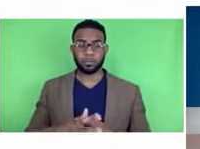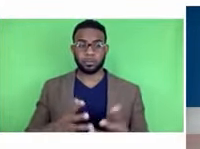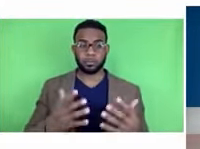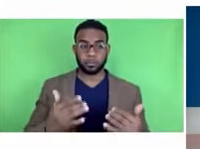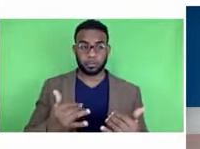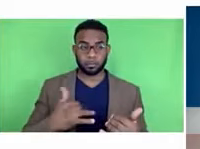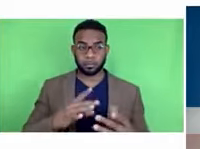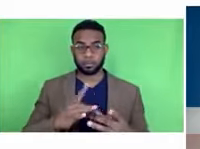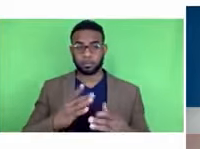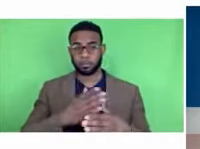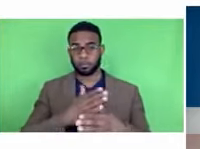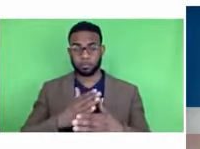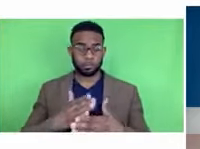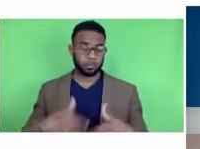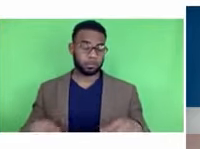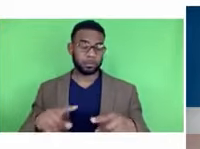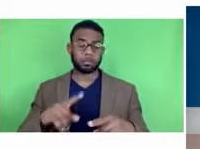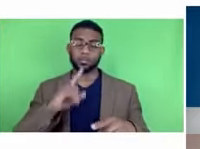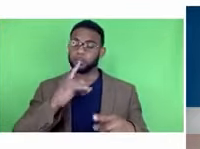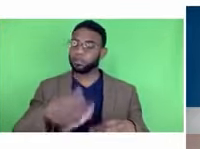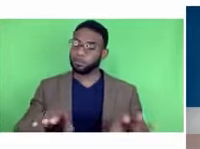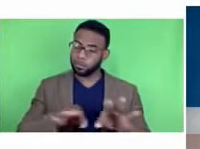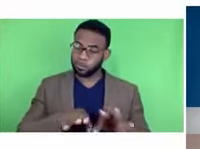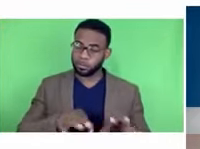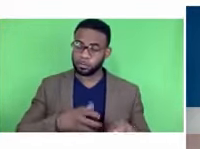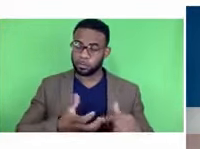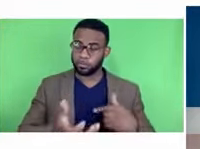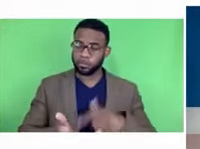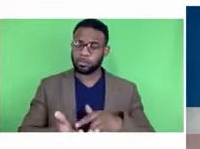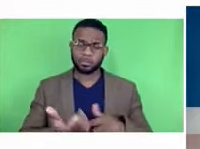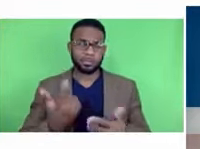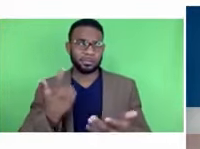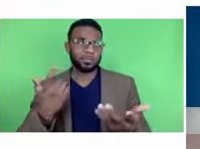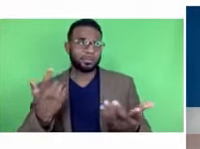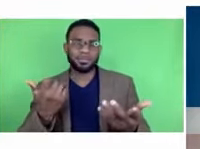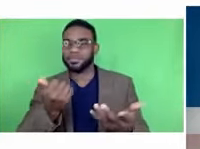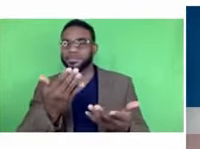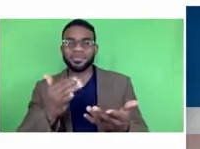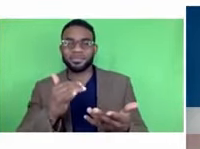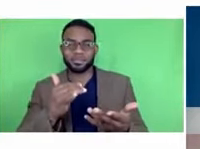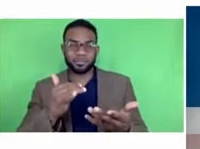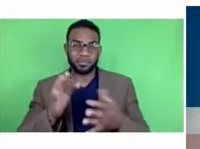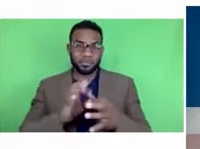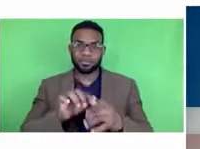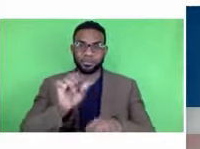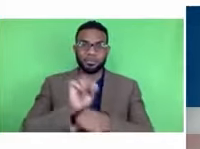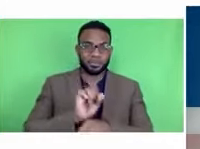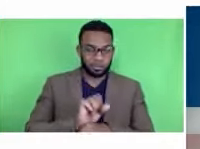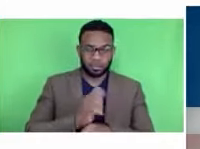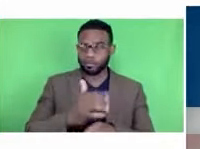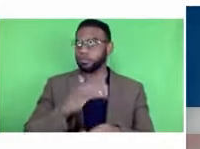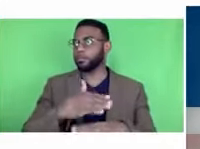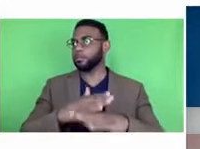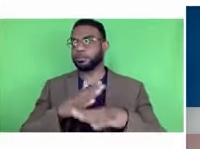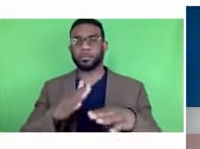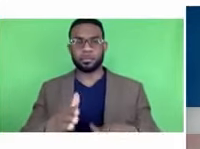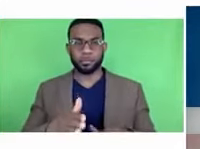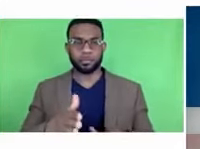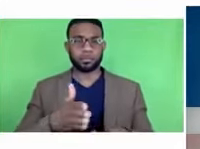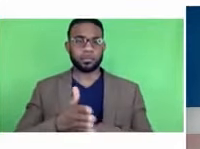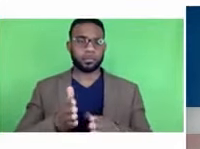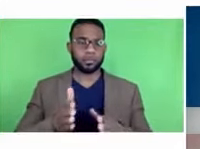say disclosure is important when it comes to just anything relevant to your job, anything that might get in your way of the career